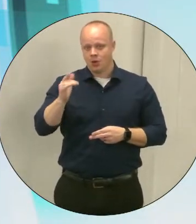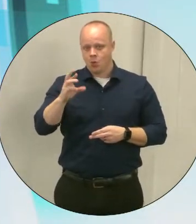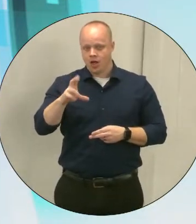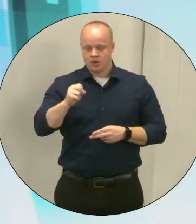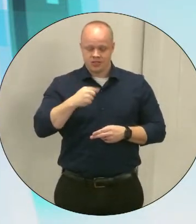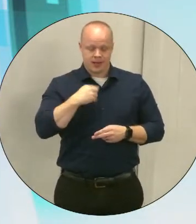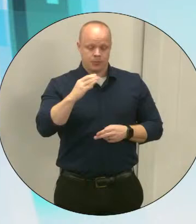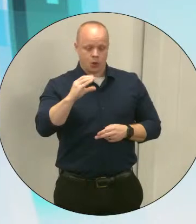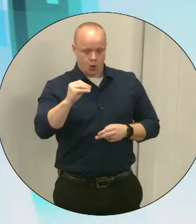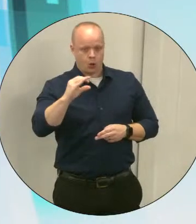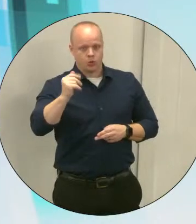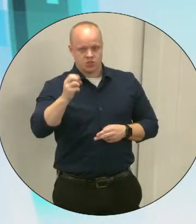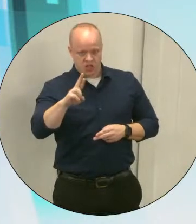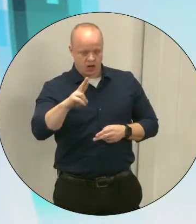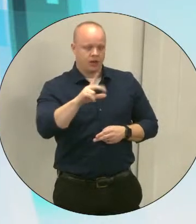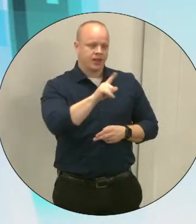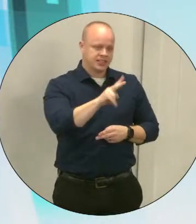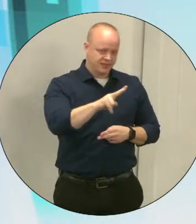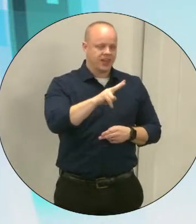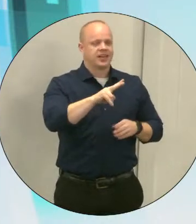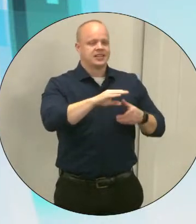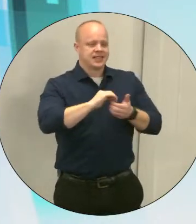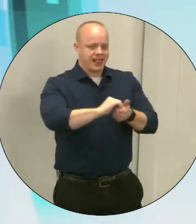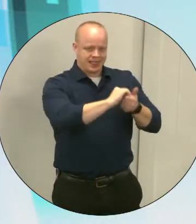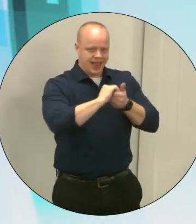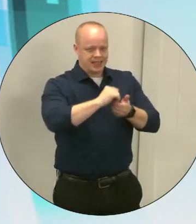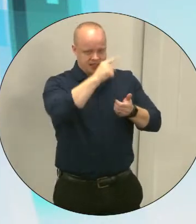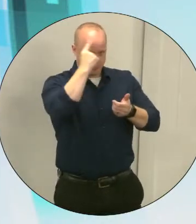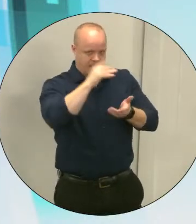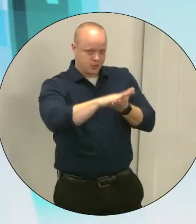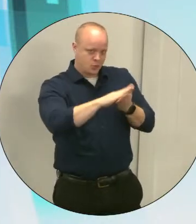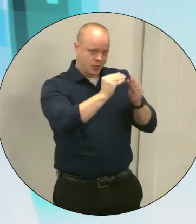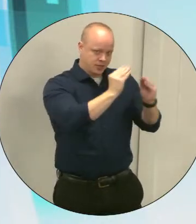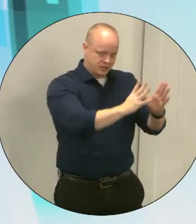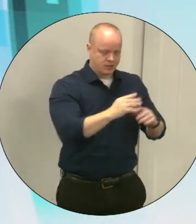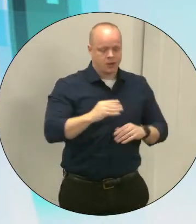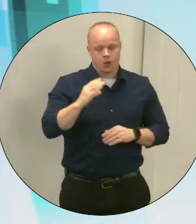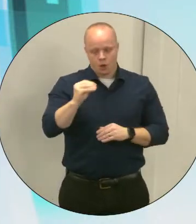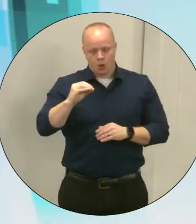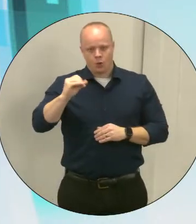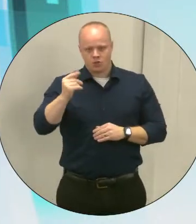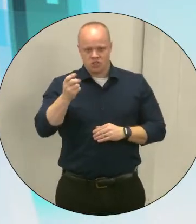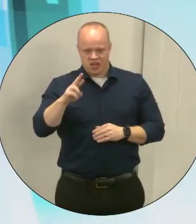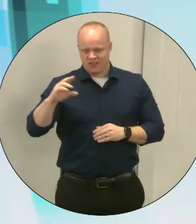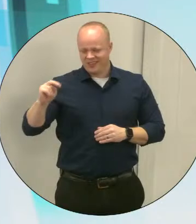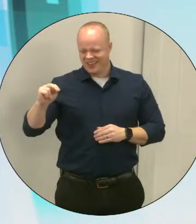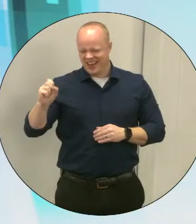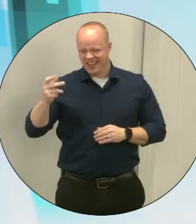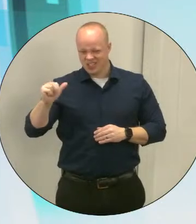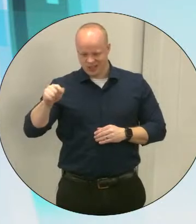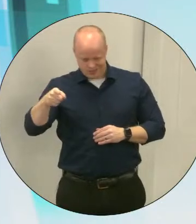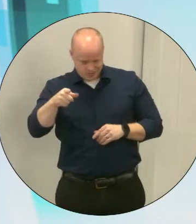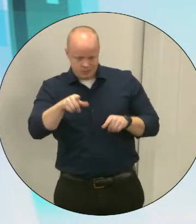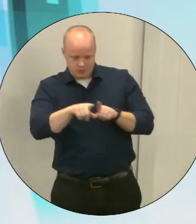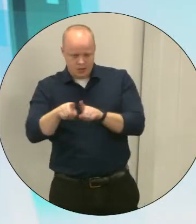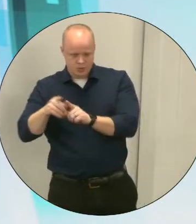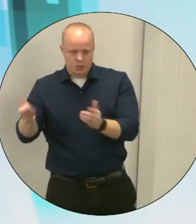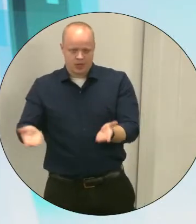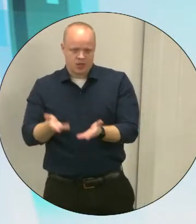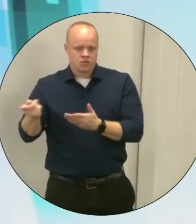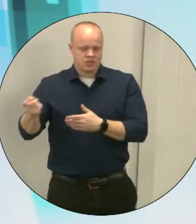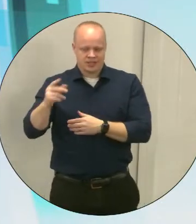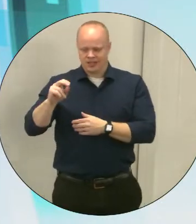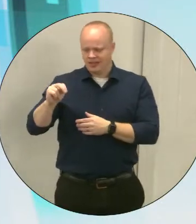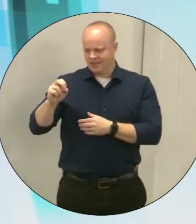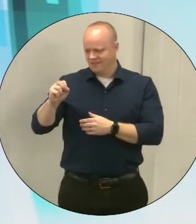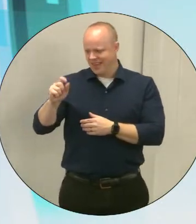the Las Vegas Alliance of Black School Educators, co-chair for NASIA. Tracy Lewis is also here. She's the co-chair for LAVAPSI